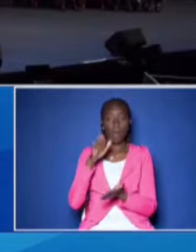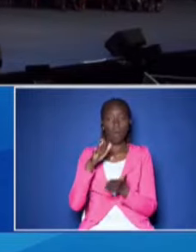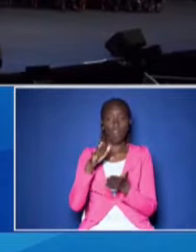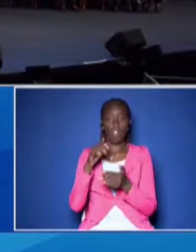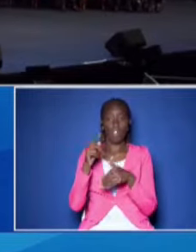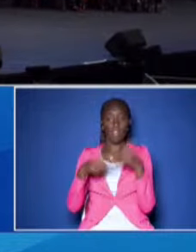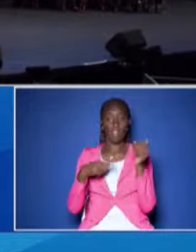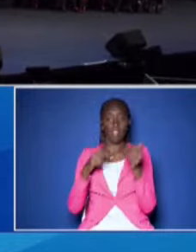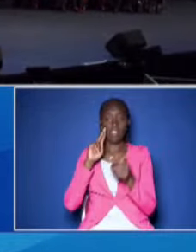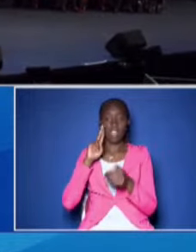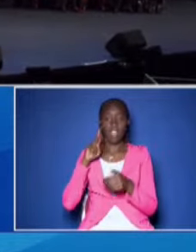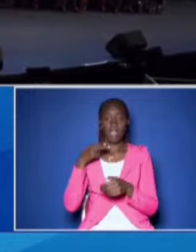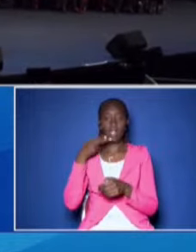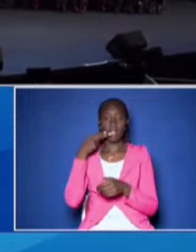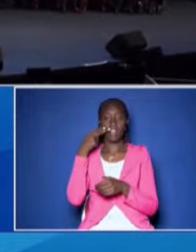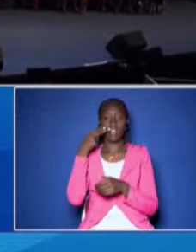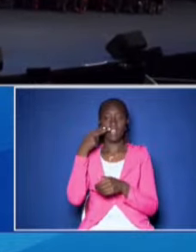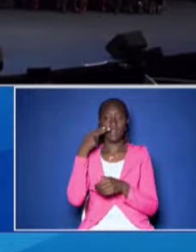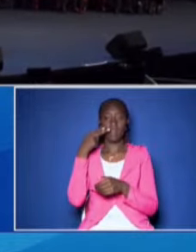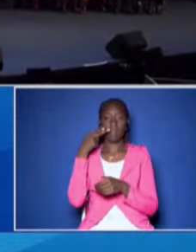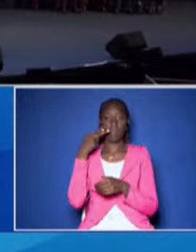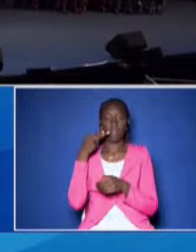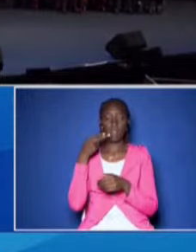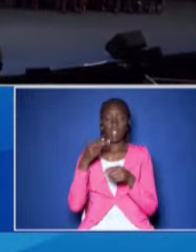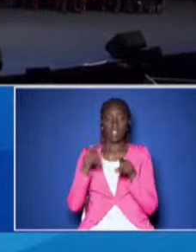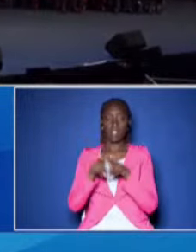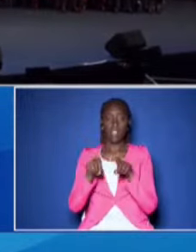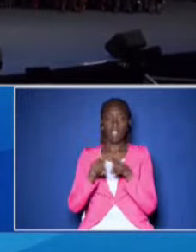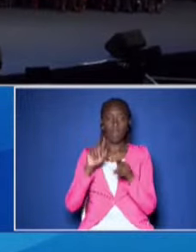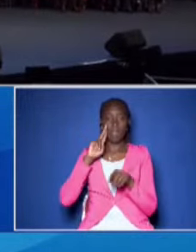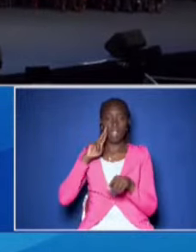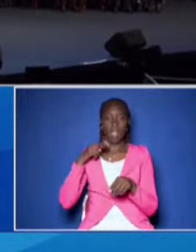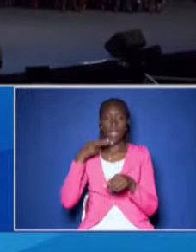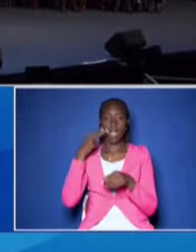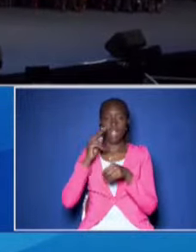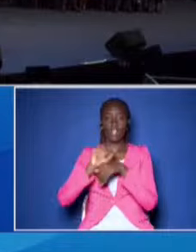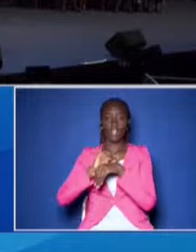the honey and